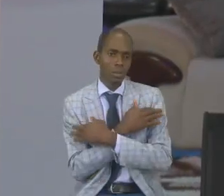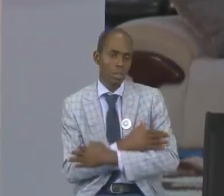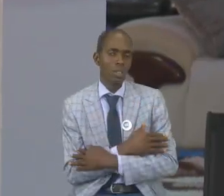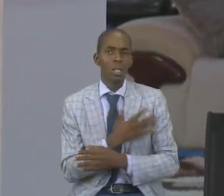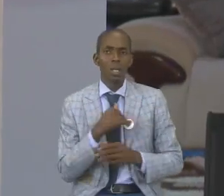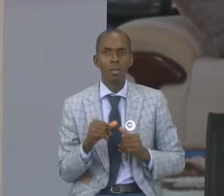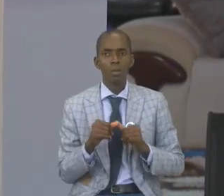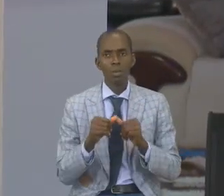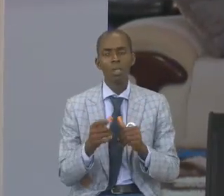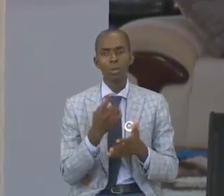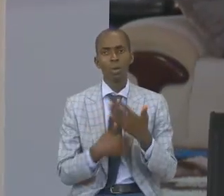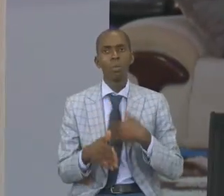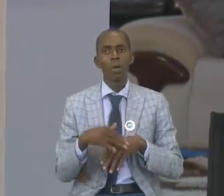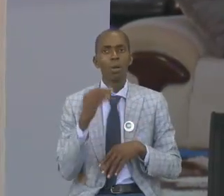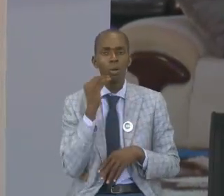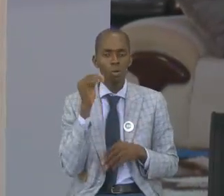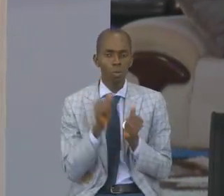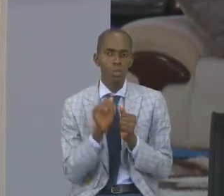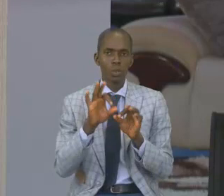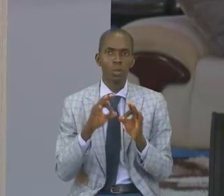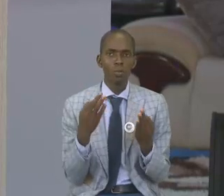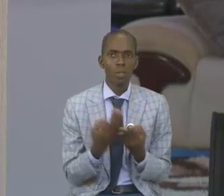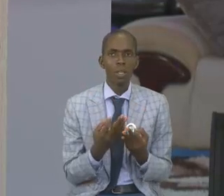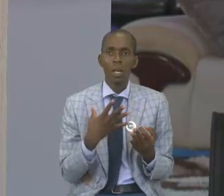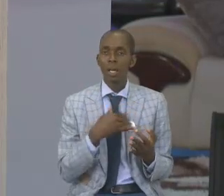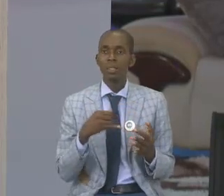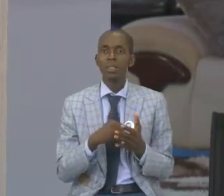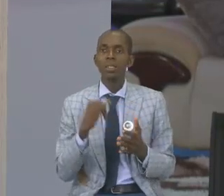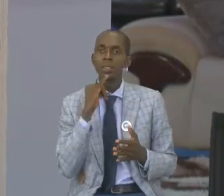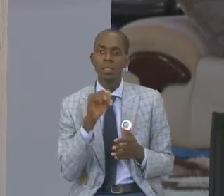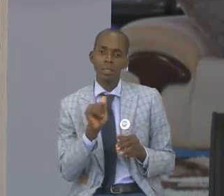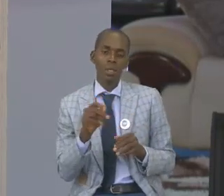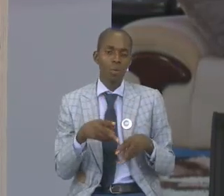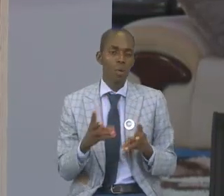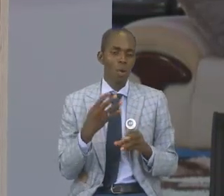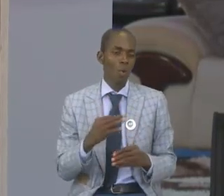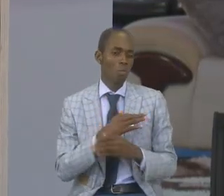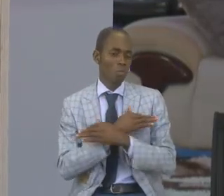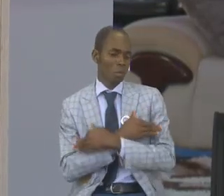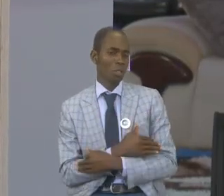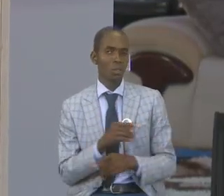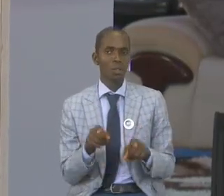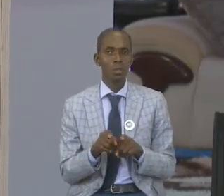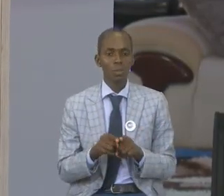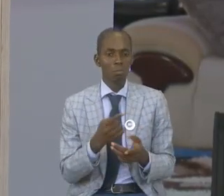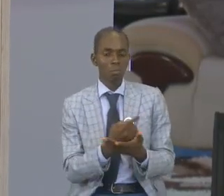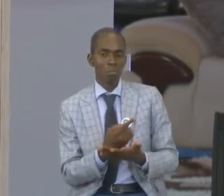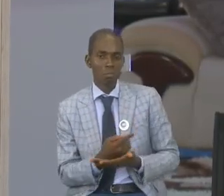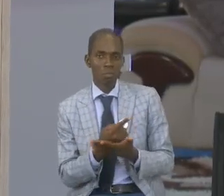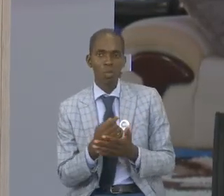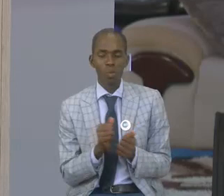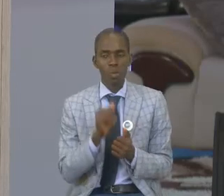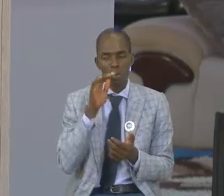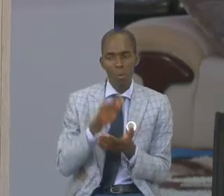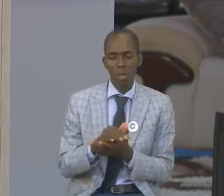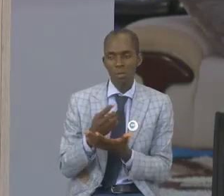and then you come back home, you're with your family, and it's a form of resting and relaxation. You're discussing with your wife, your husband,